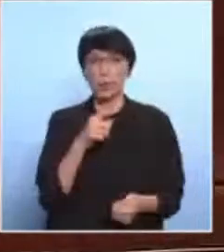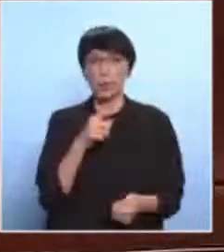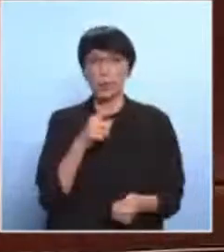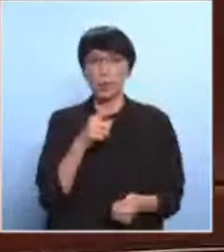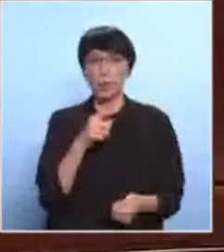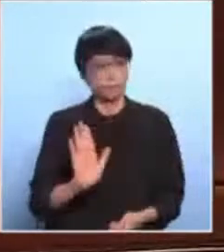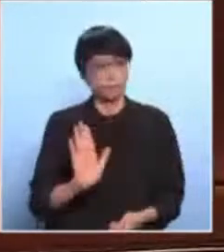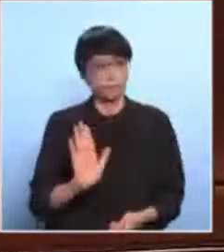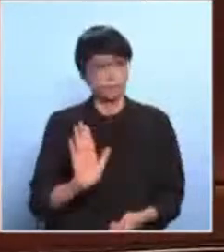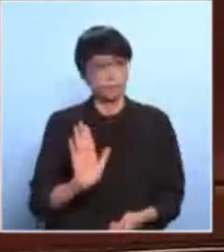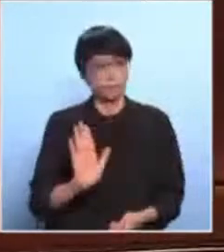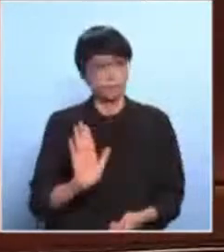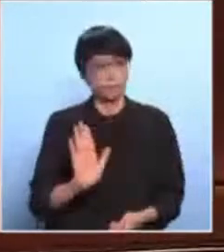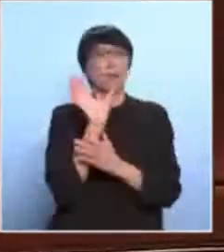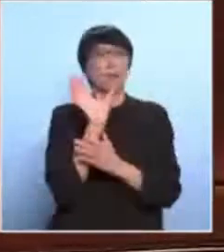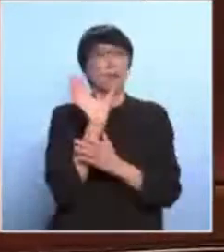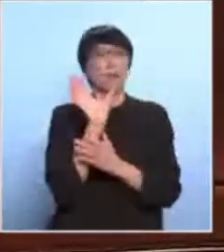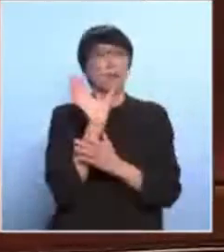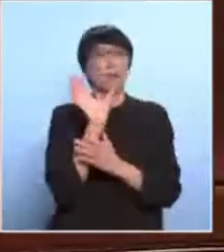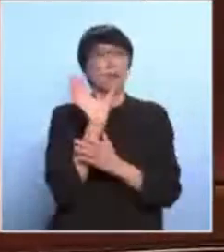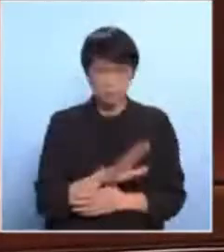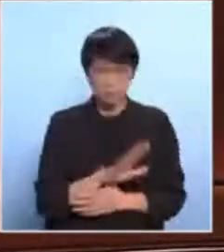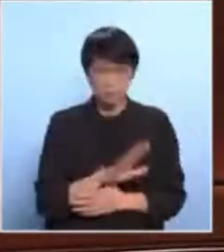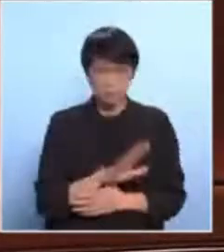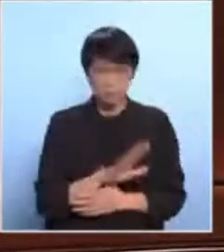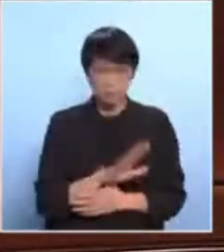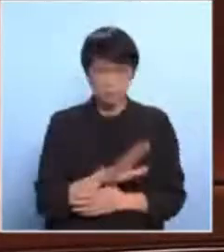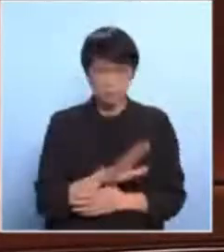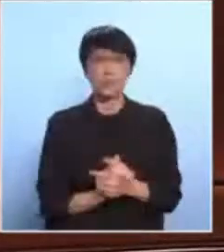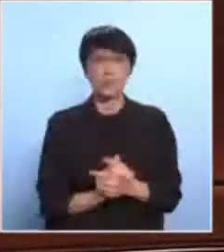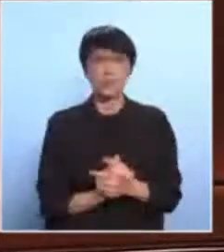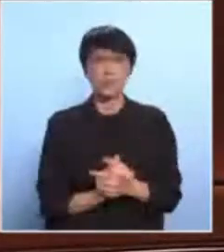doubt ourselves when we lag behind.